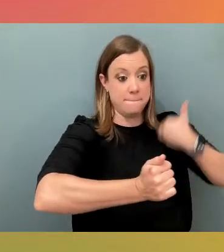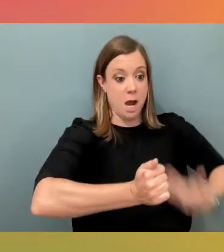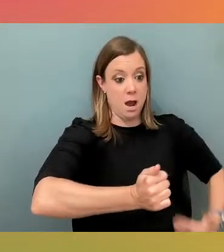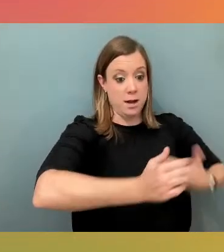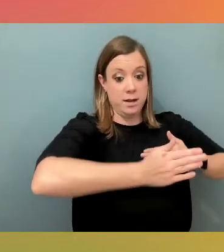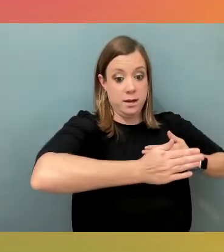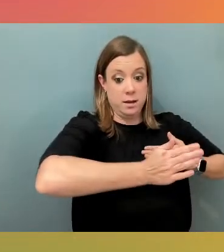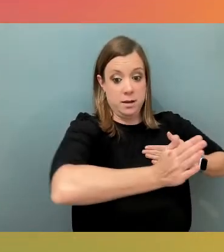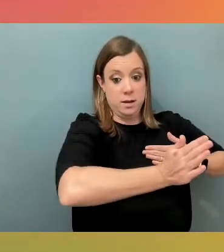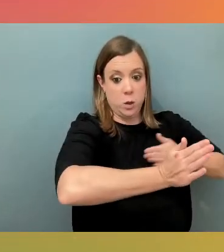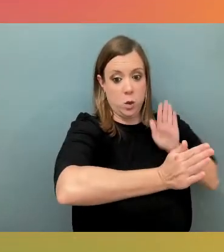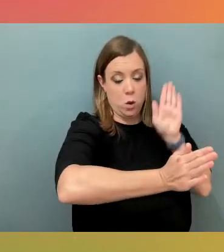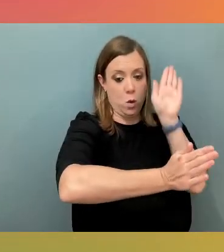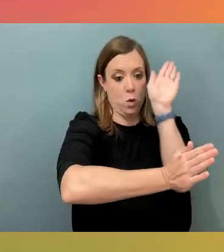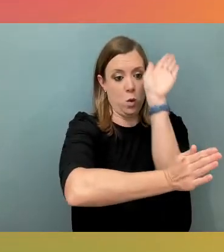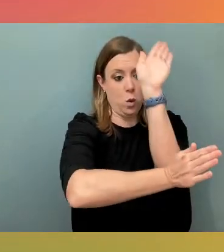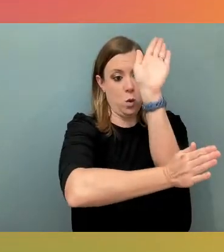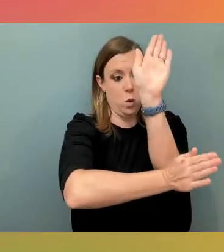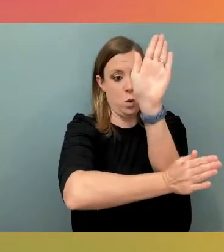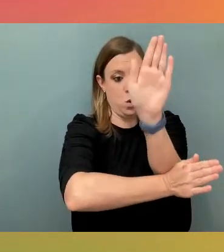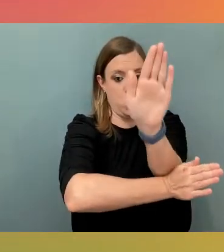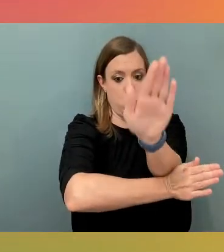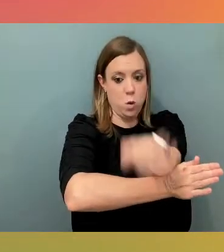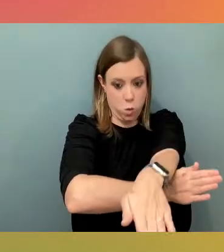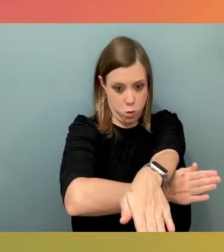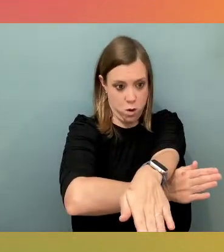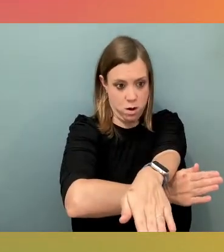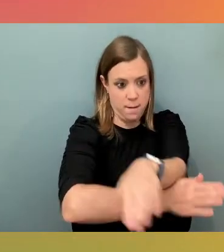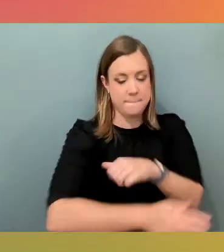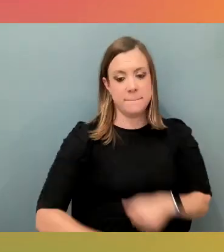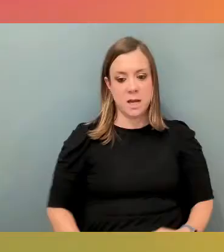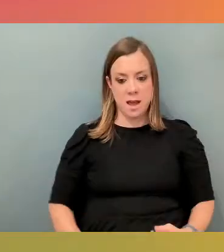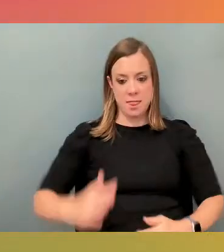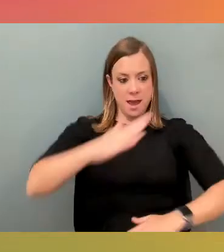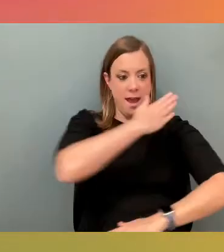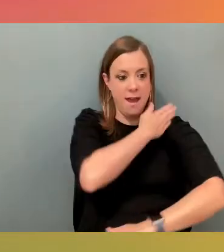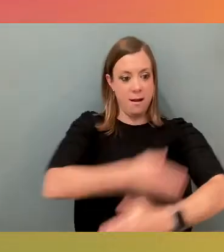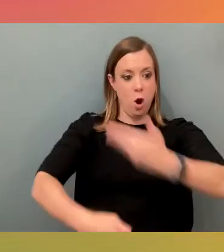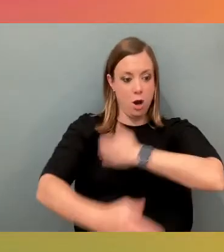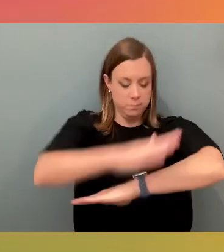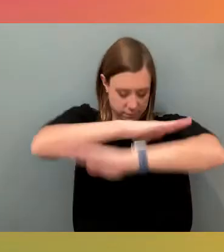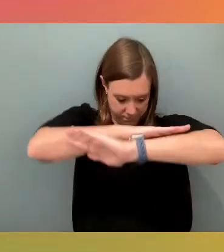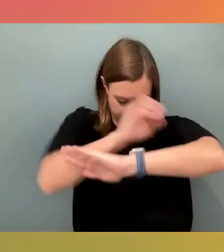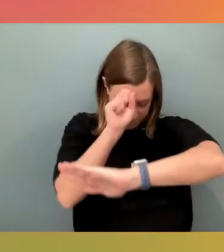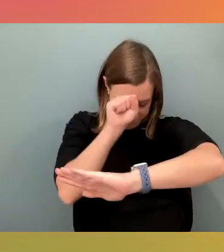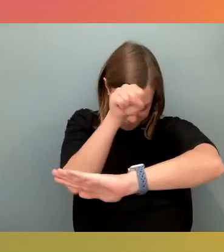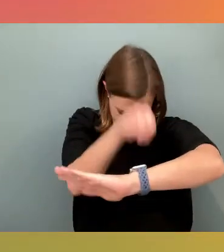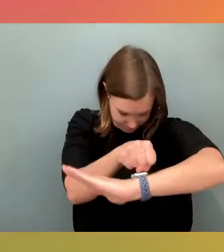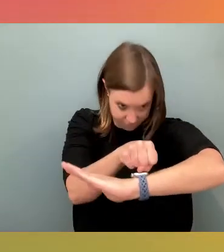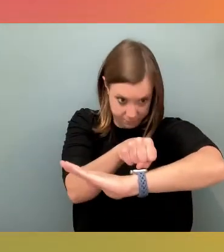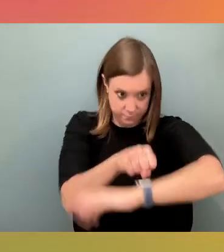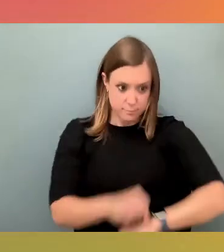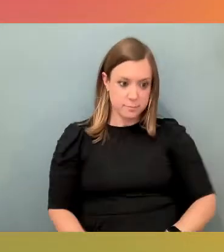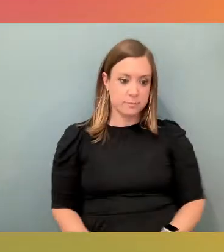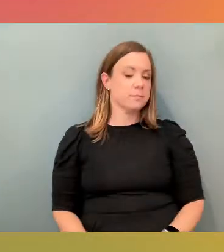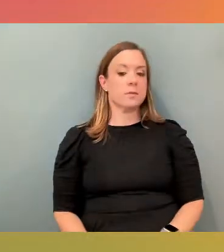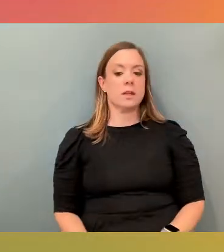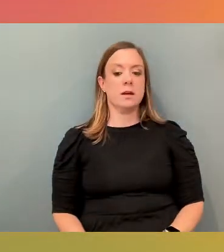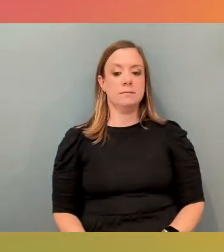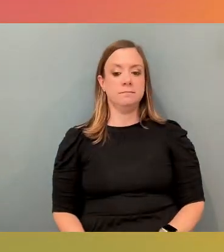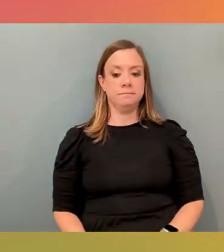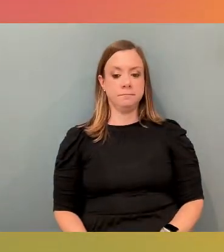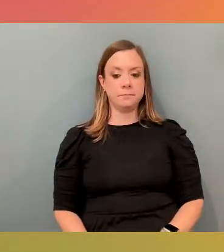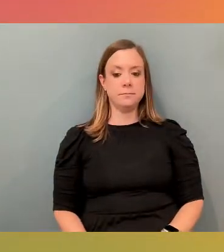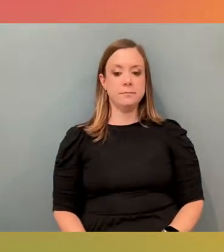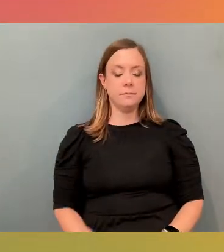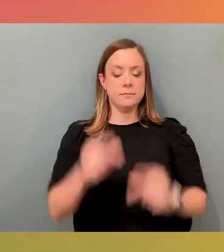forward, making your way to our sleeping pigeon, resting forehead on the backs of the hands, and closing the eyes as we